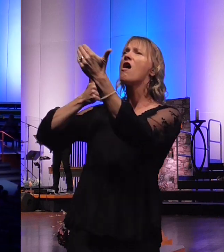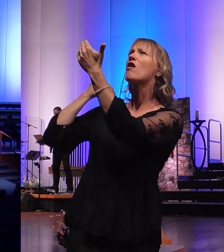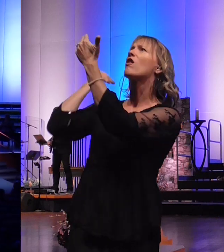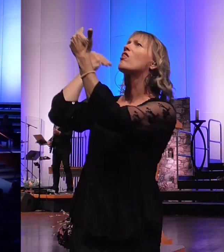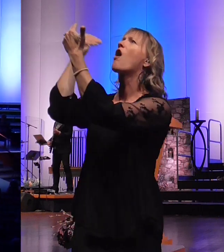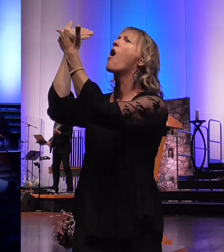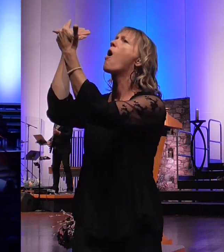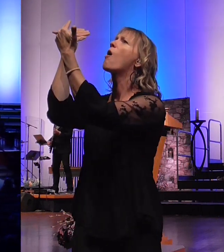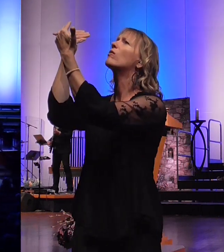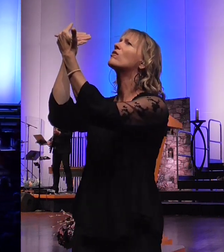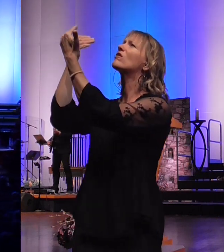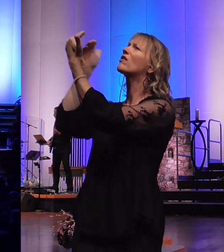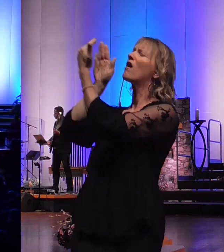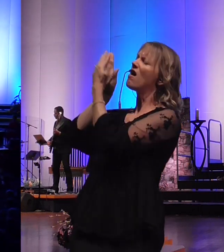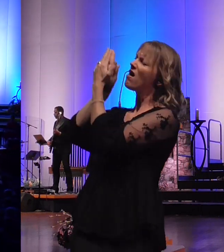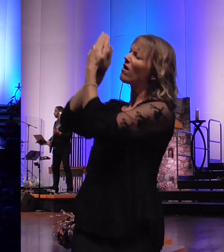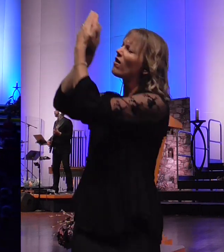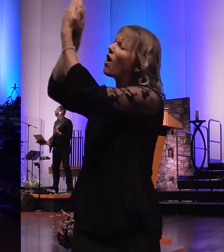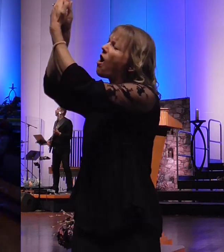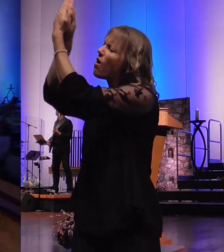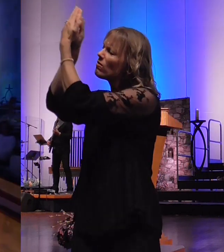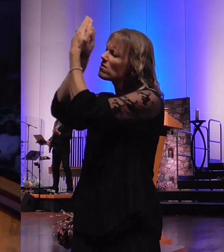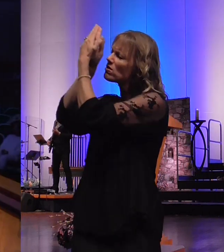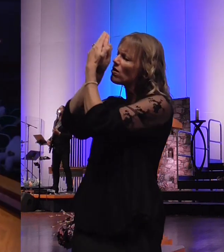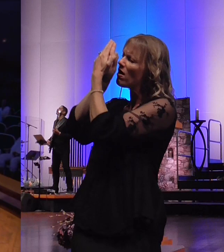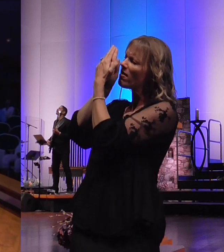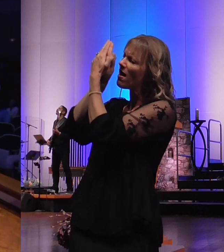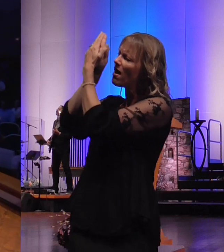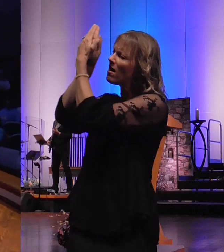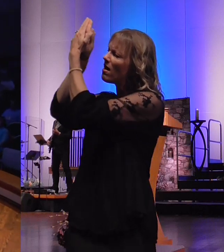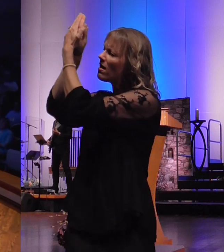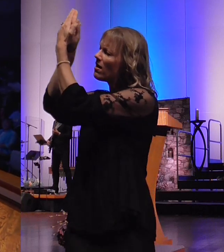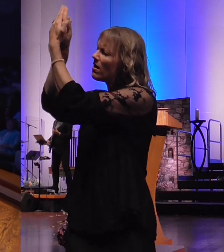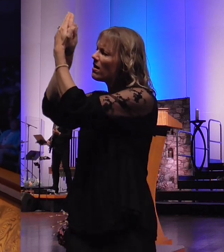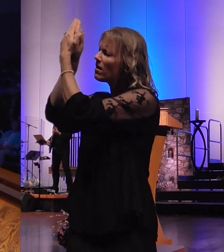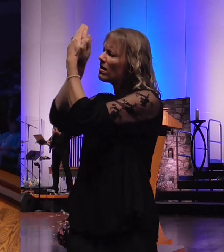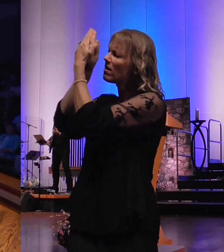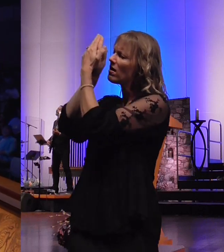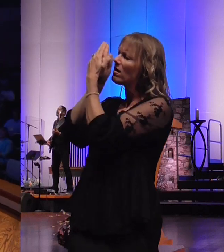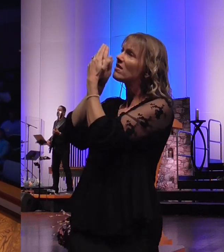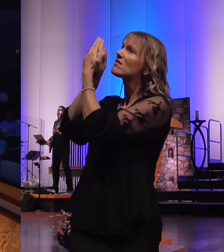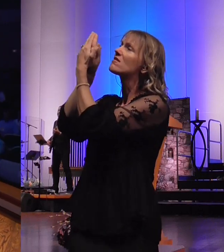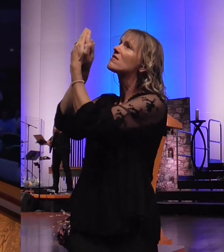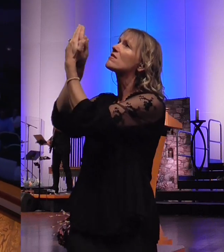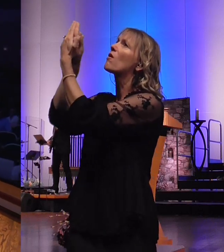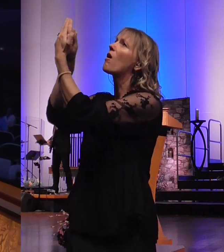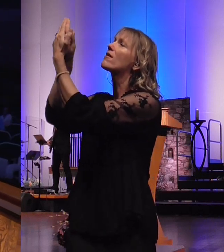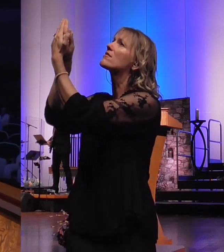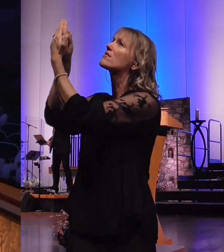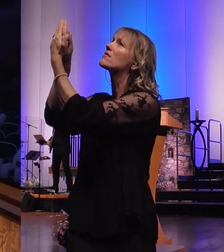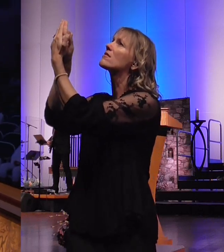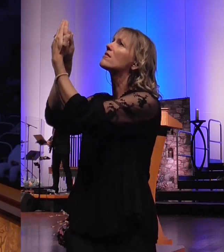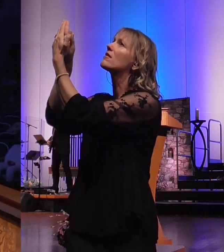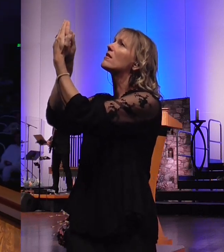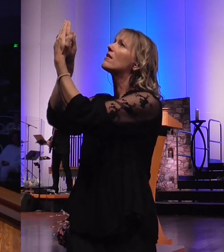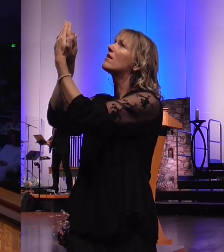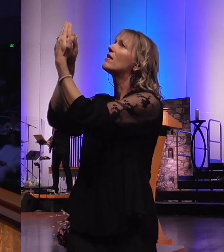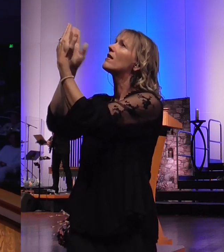closer, closer, closer to my sacred source.